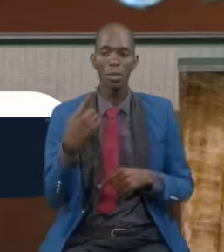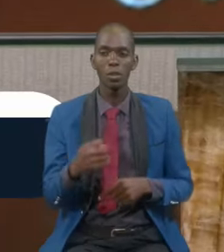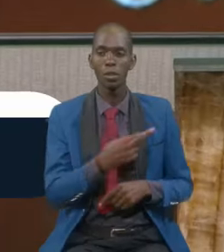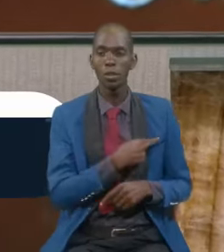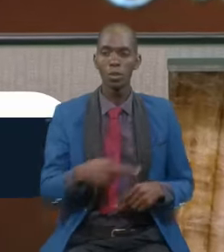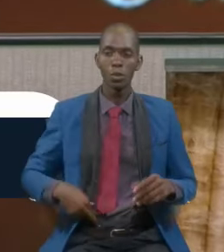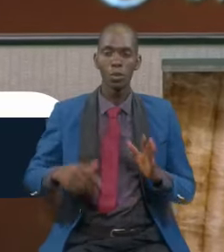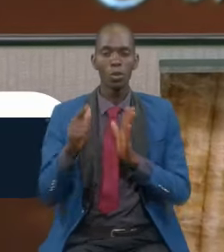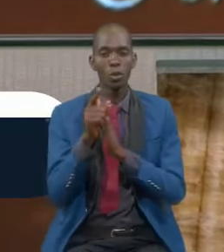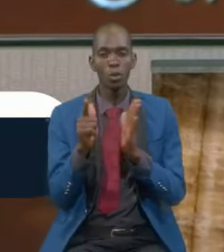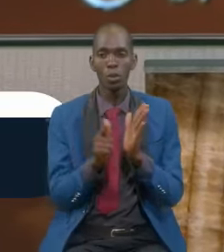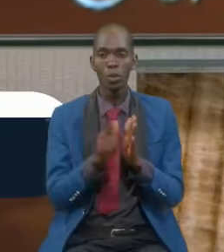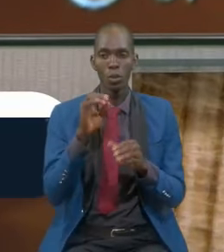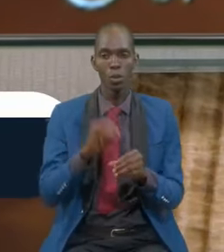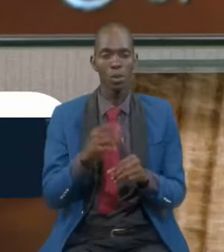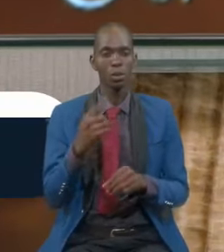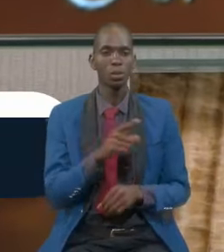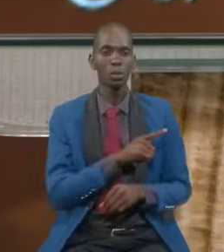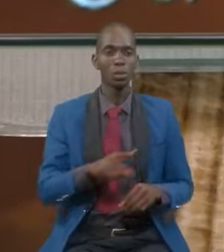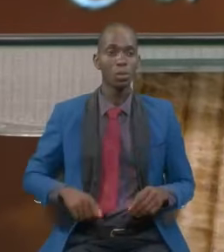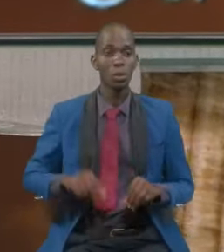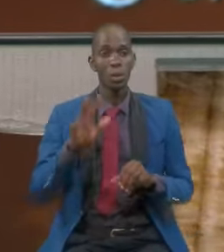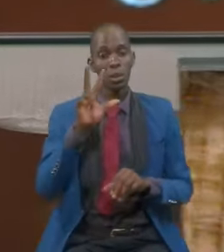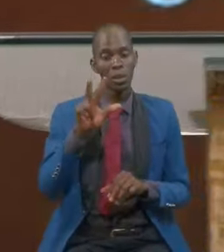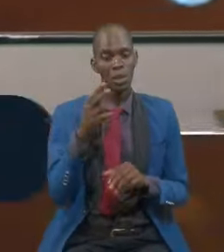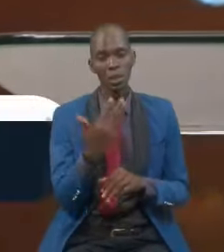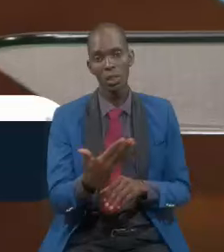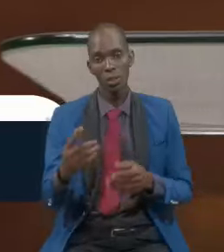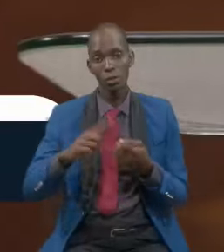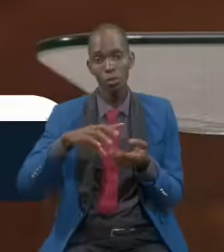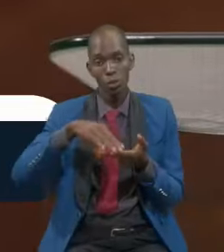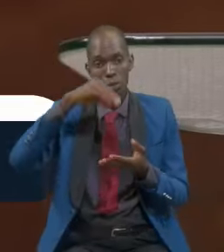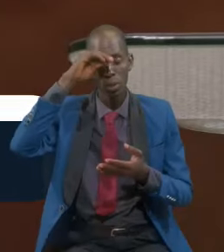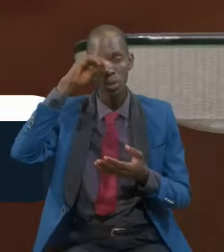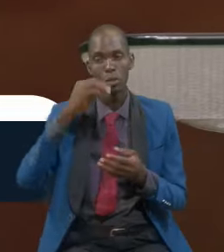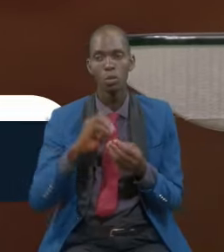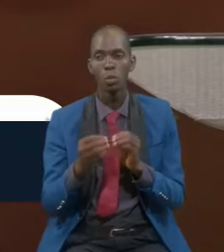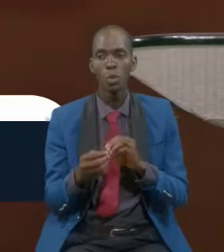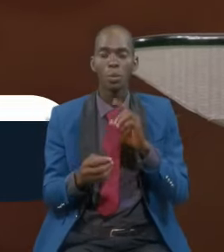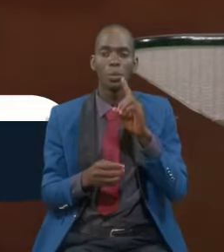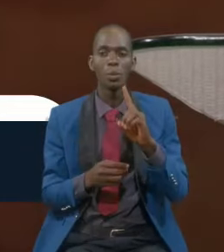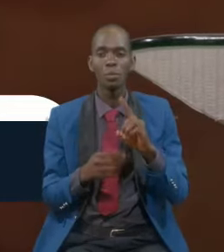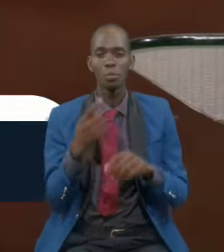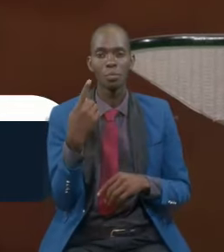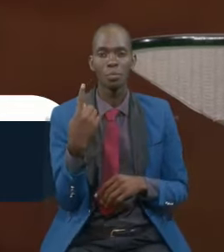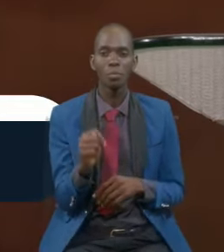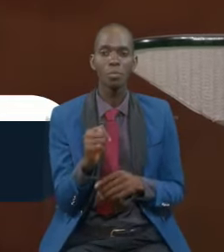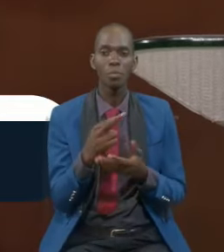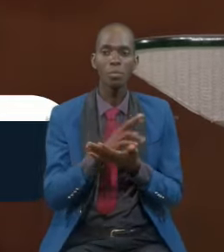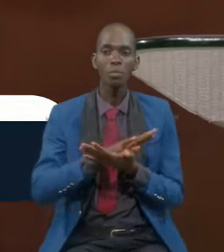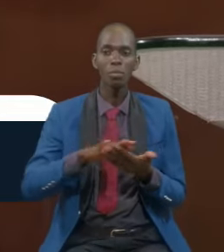we're looking at. Number one, we're looking at the righteous Lord of laws